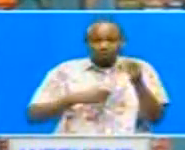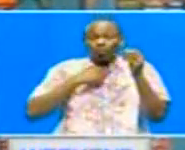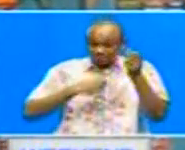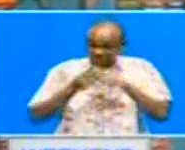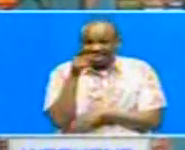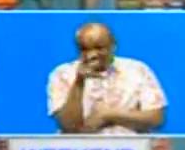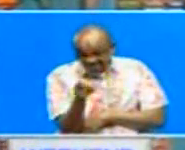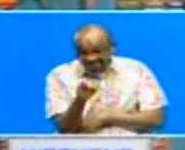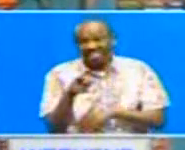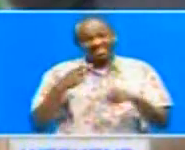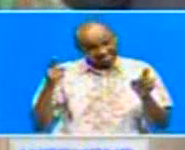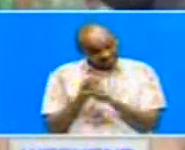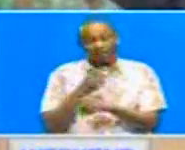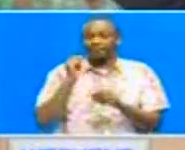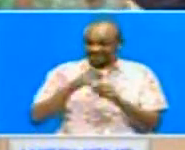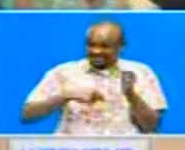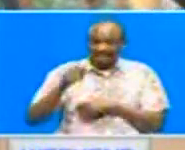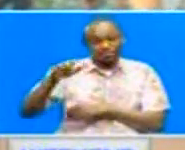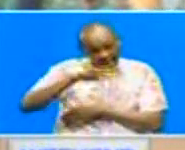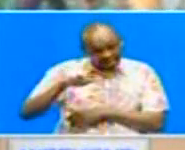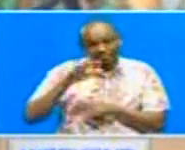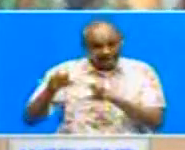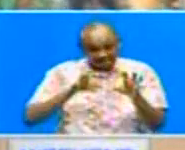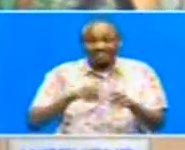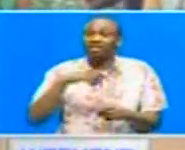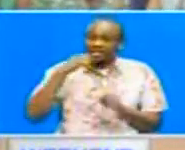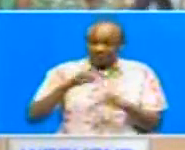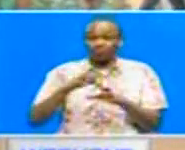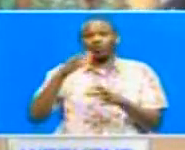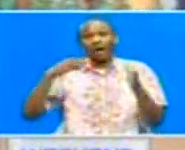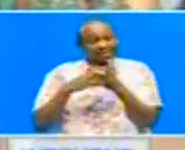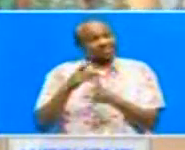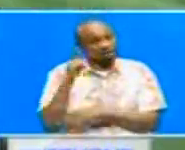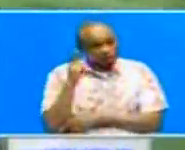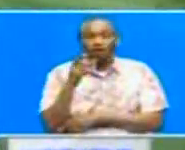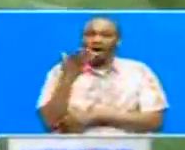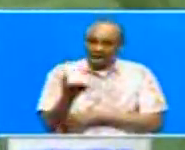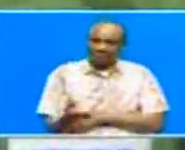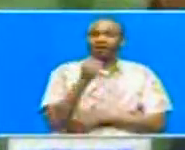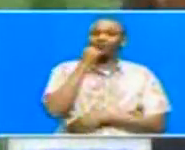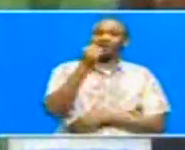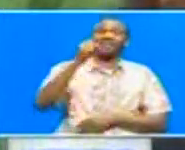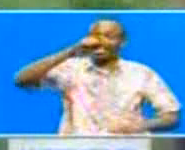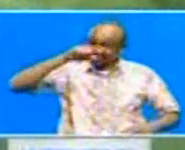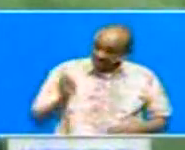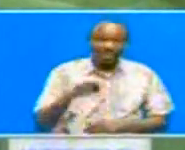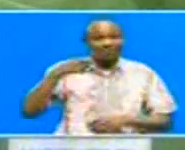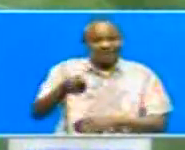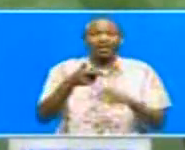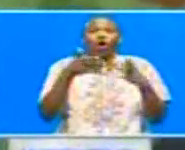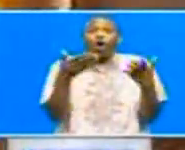foods outside specific market areas will be liable on conviction to a fine not exceeding 500,000 shillings